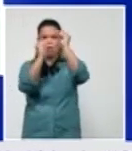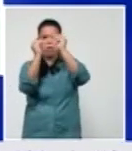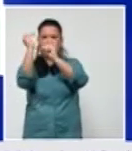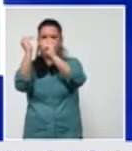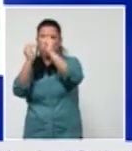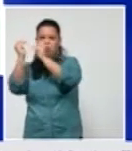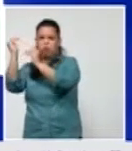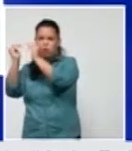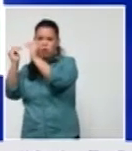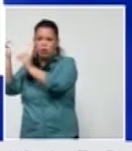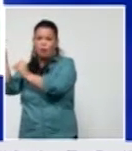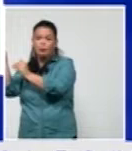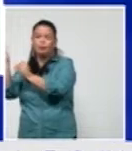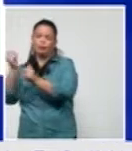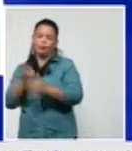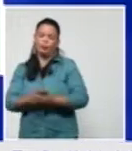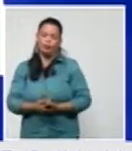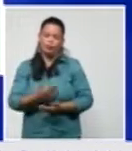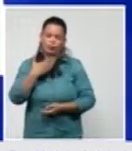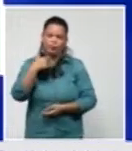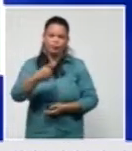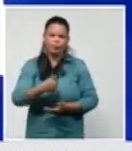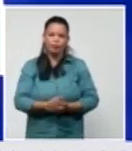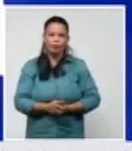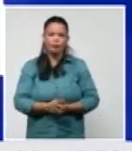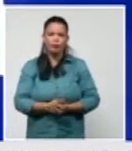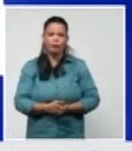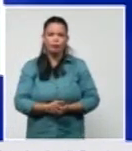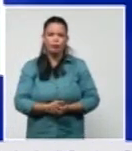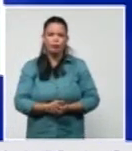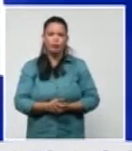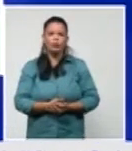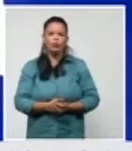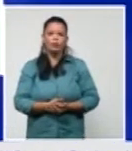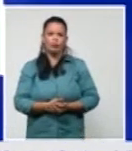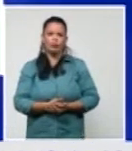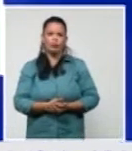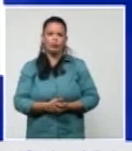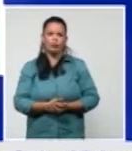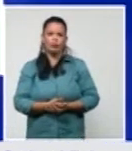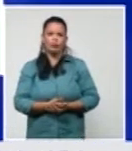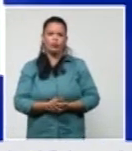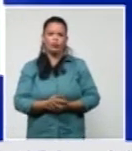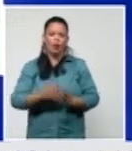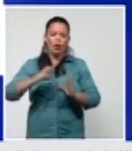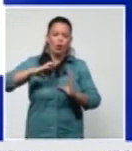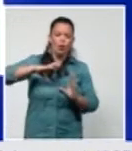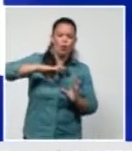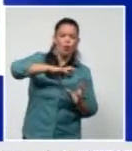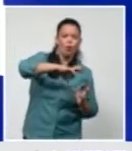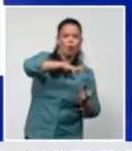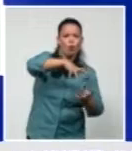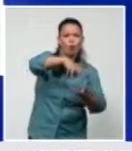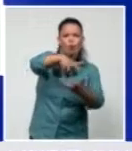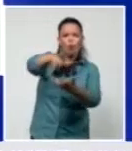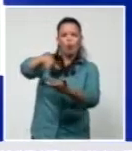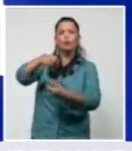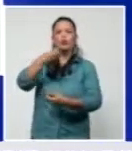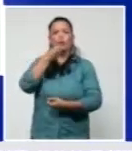158.4 respectively. For the United States, the country worst affected by the pandemic, the rate is